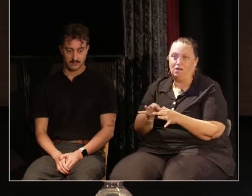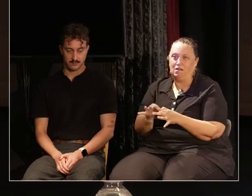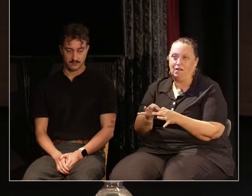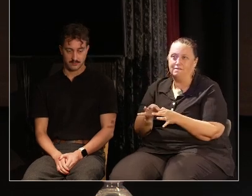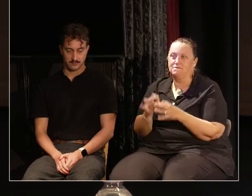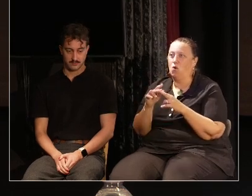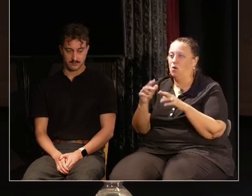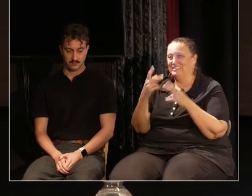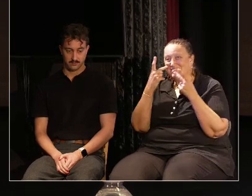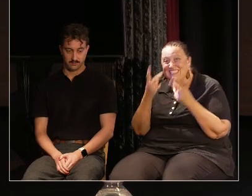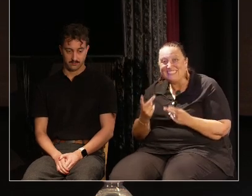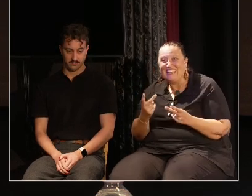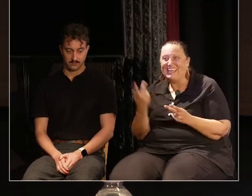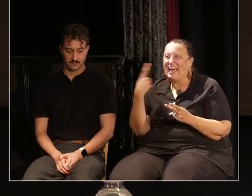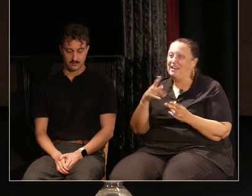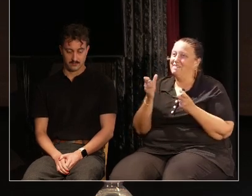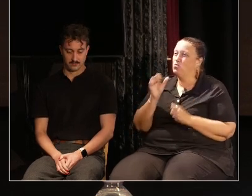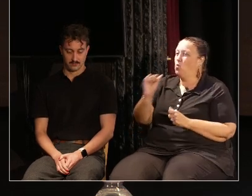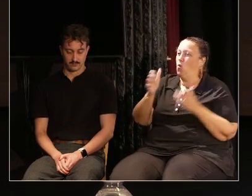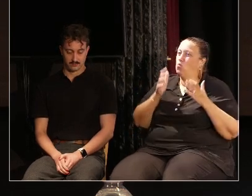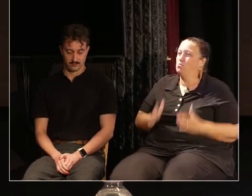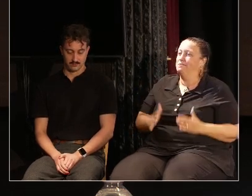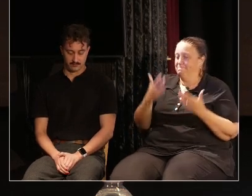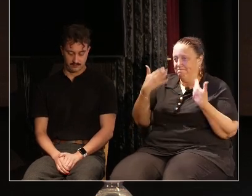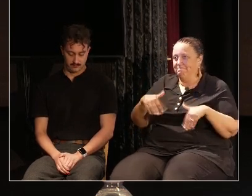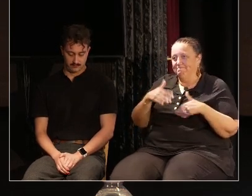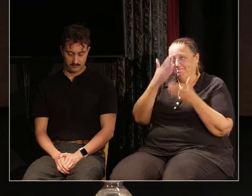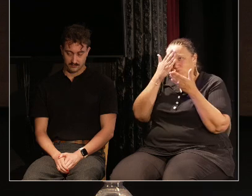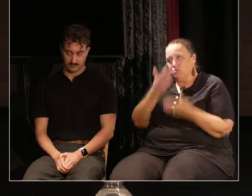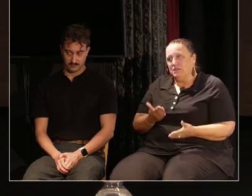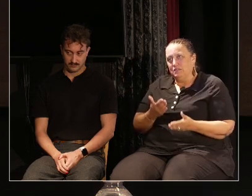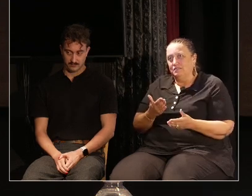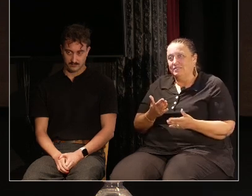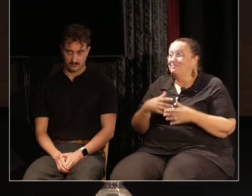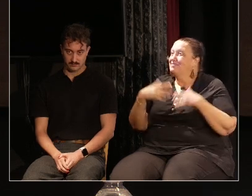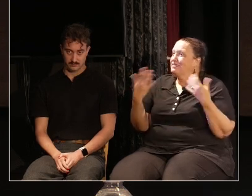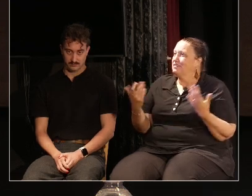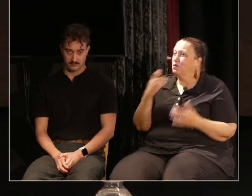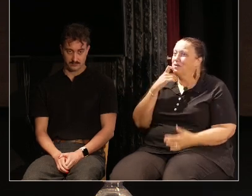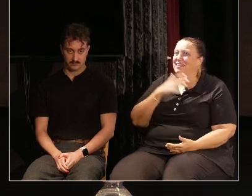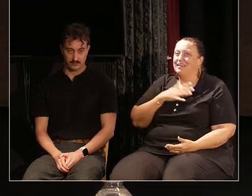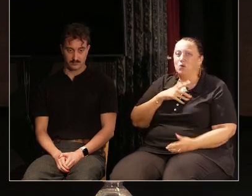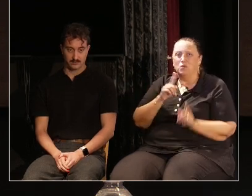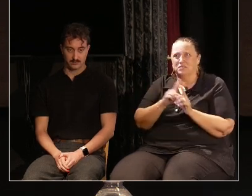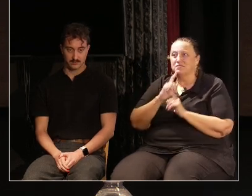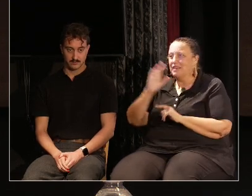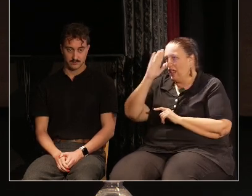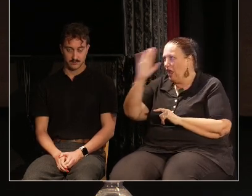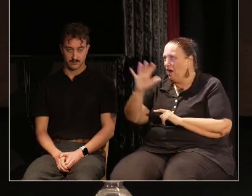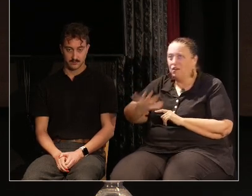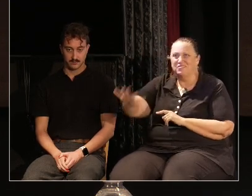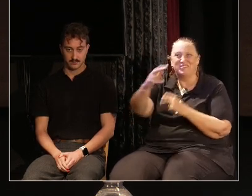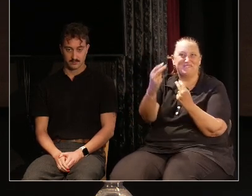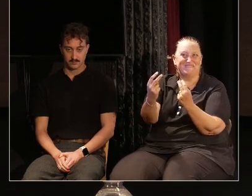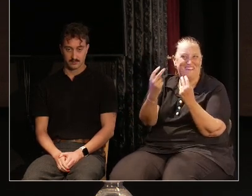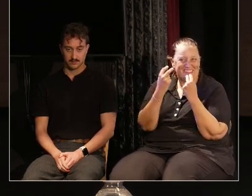to be seen, and to have your humanity respected. And with that, I would like to also say hello to the many people